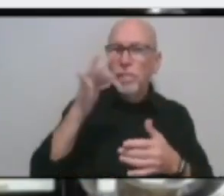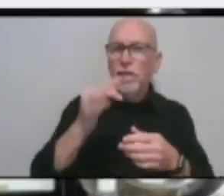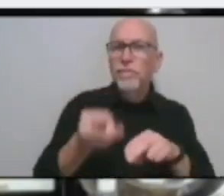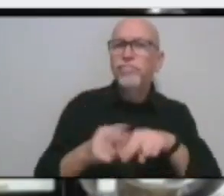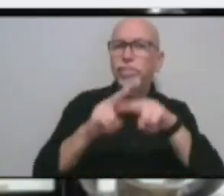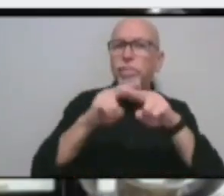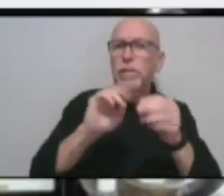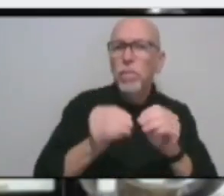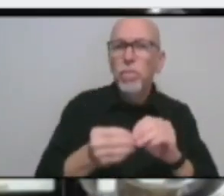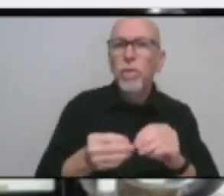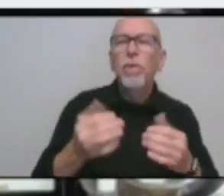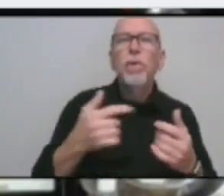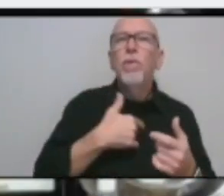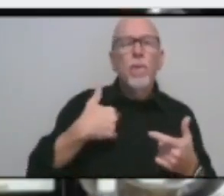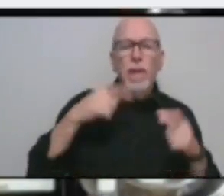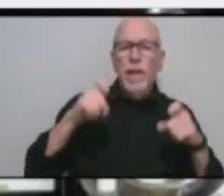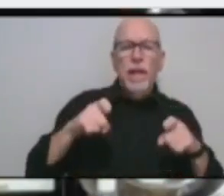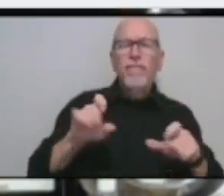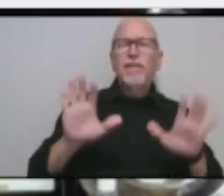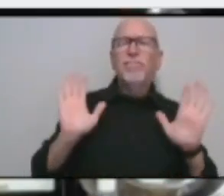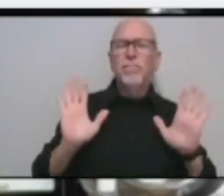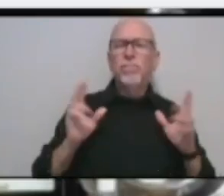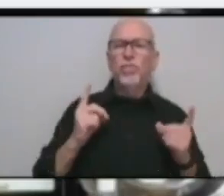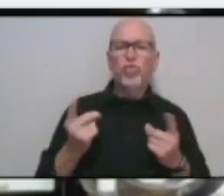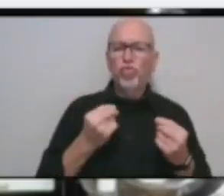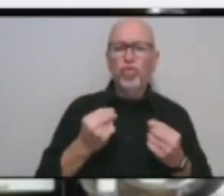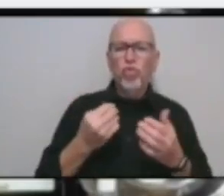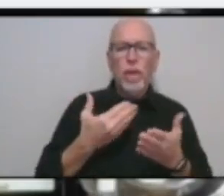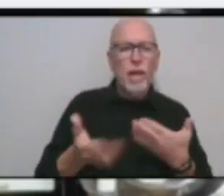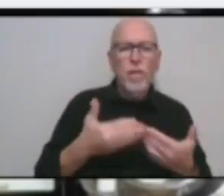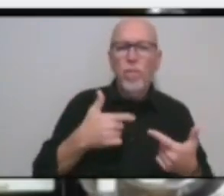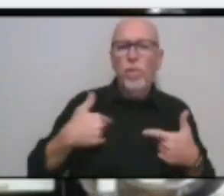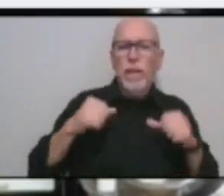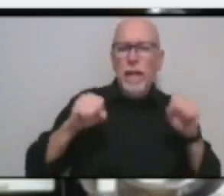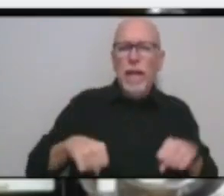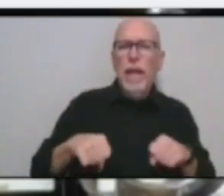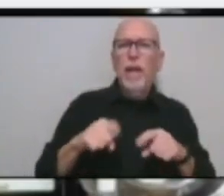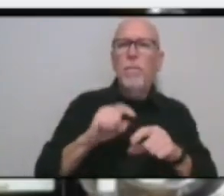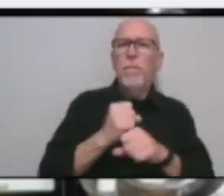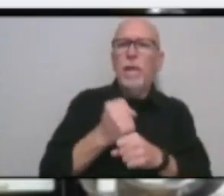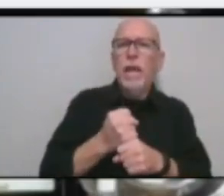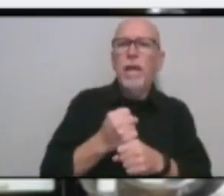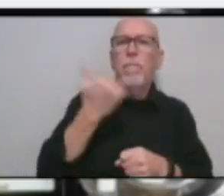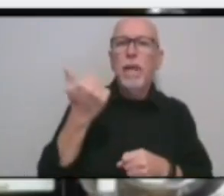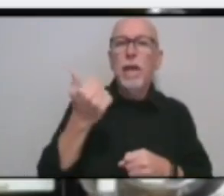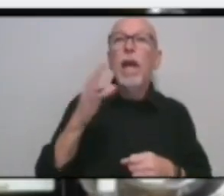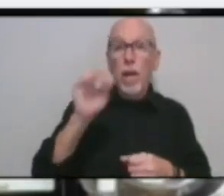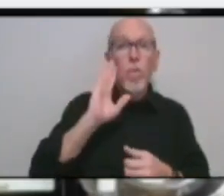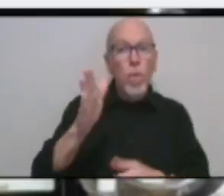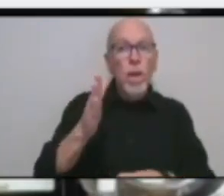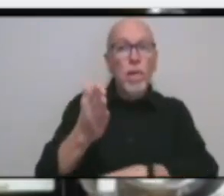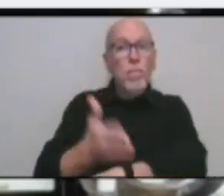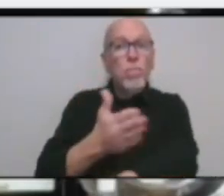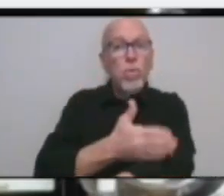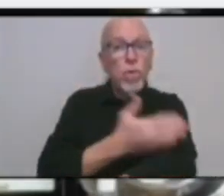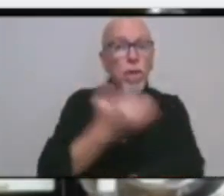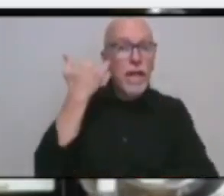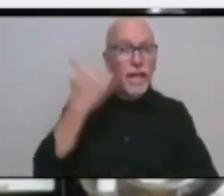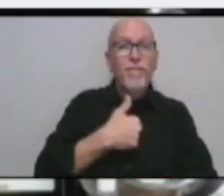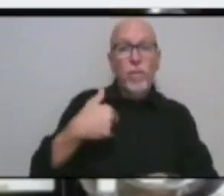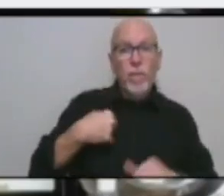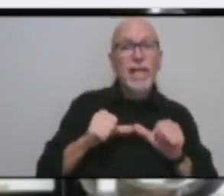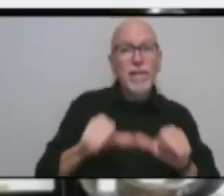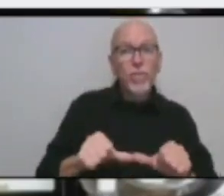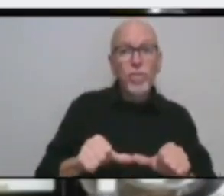and really doing all we can. And that's that will continue if we continue. And we've